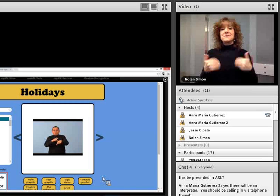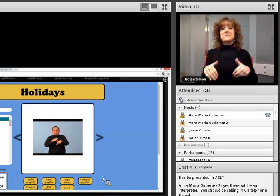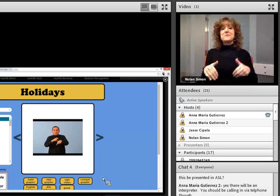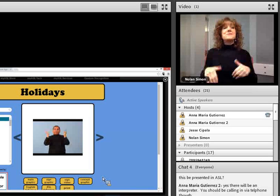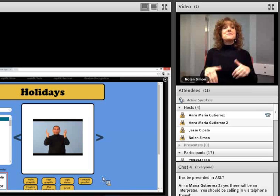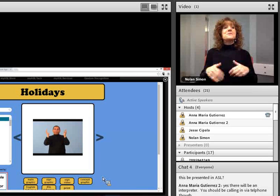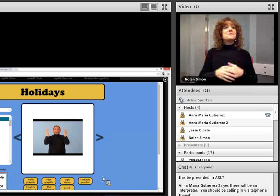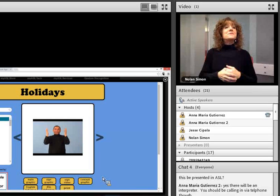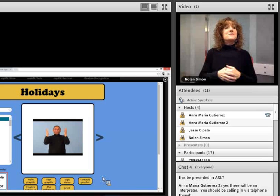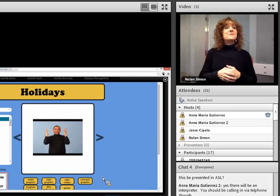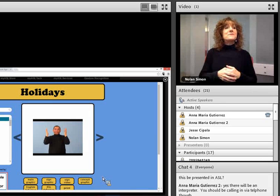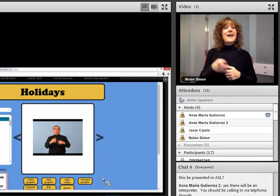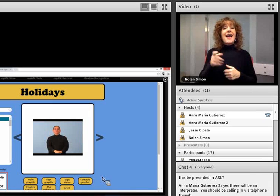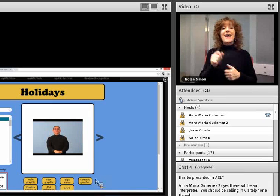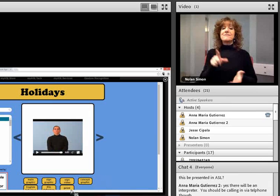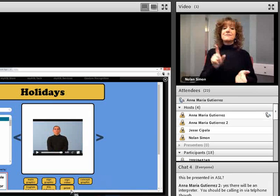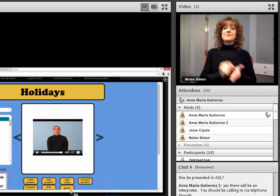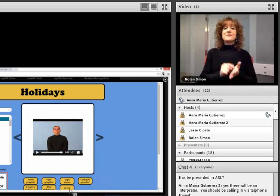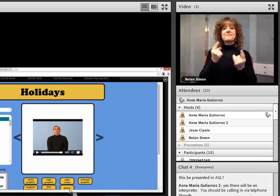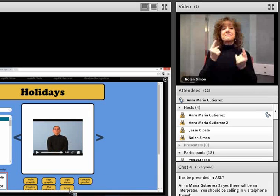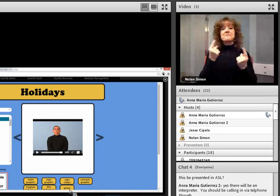and you can print.